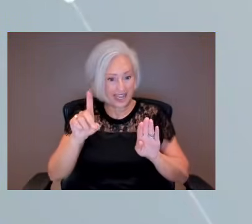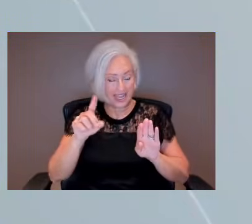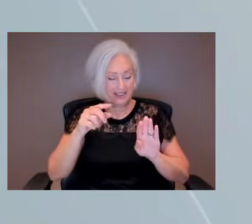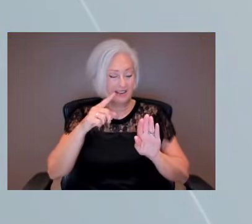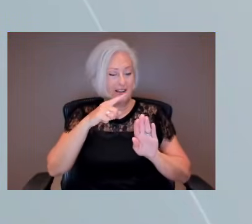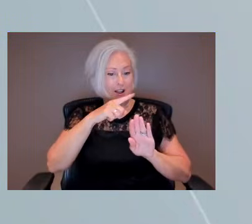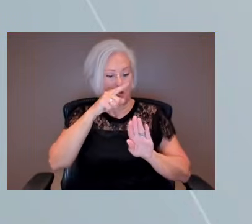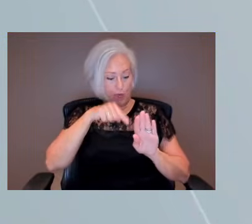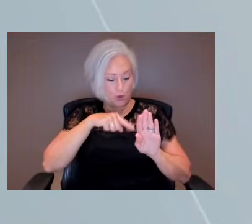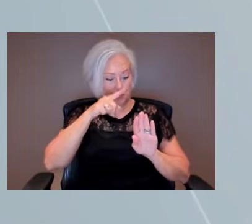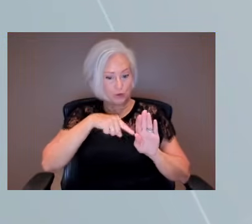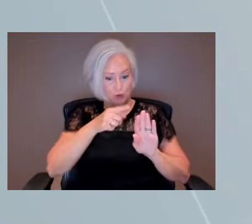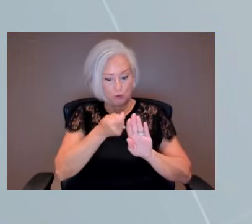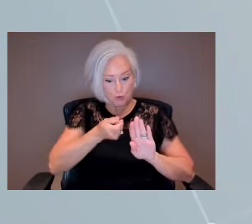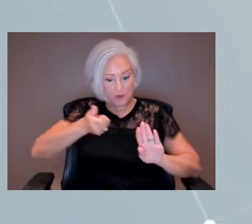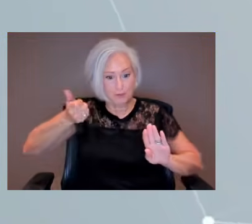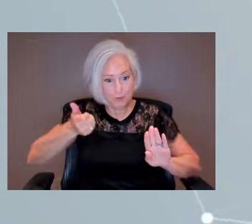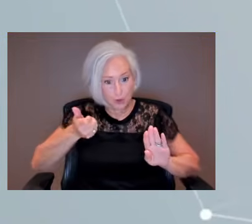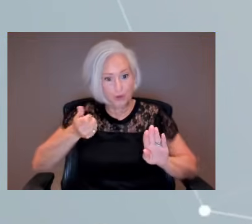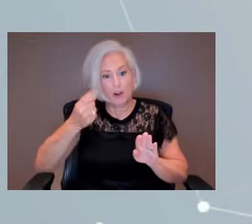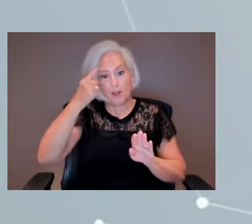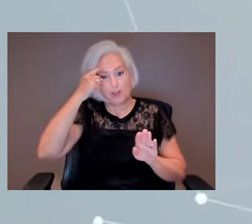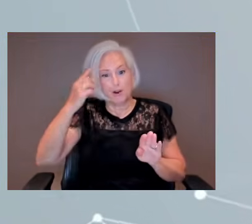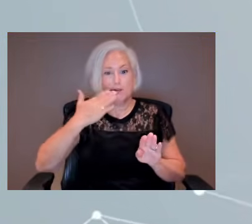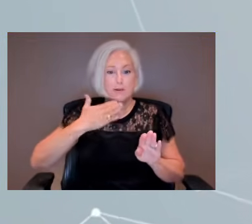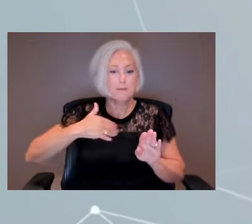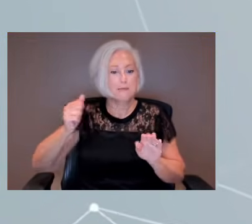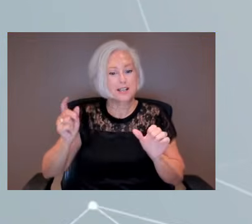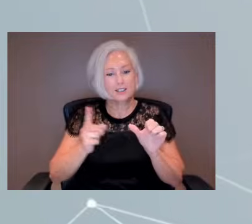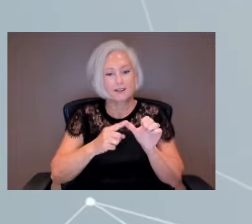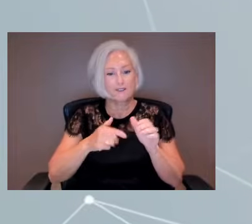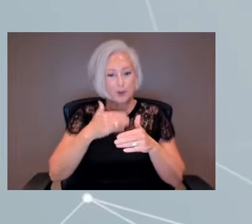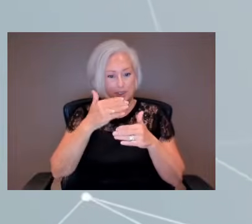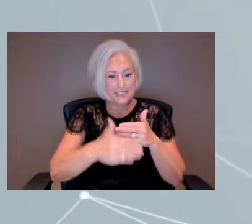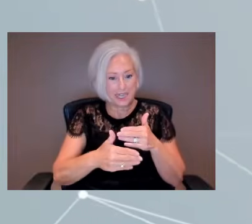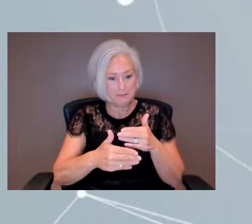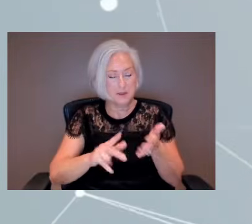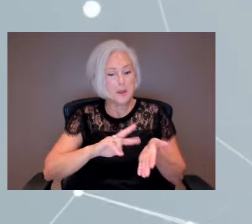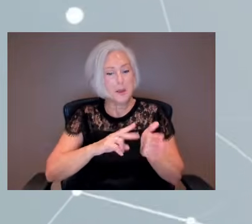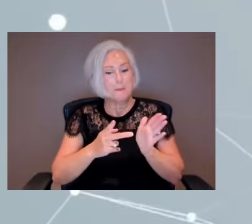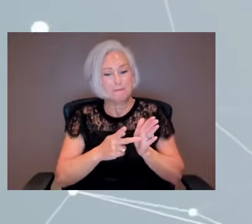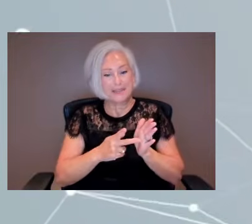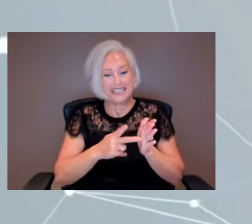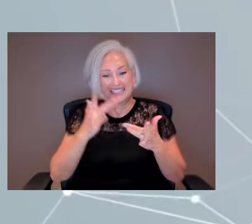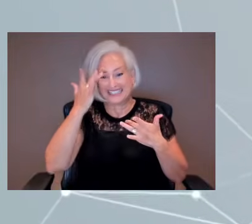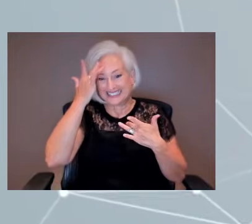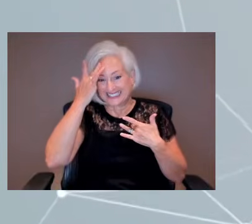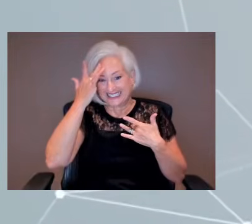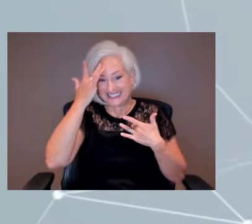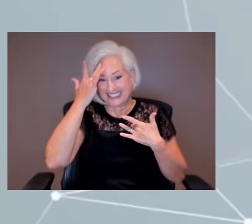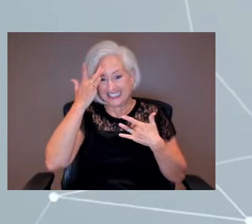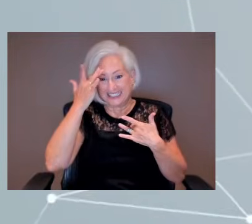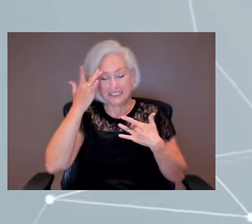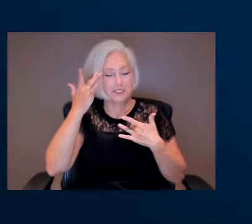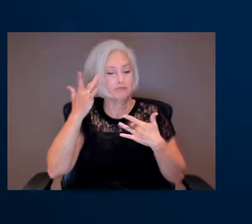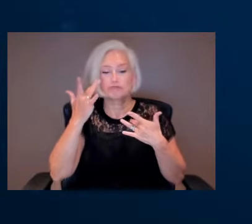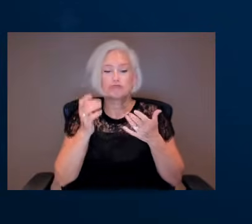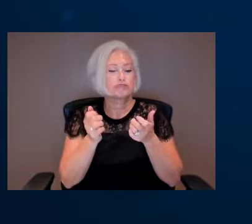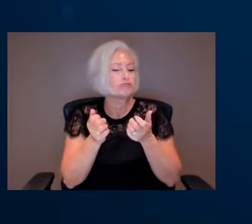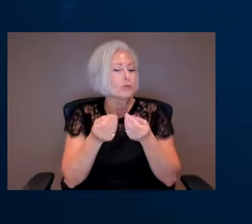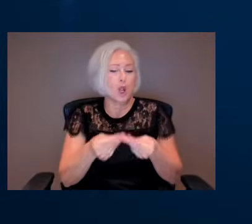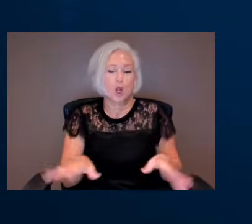for him because I could get him disease-free with surgery, at least the bulk of the disease,